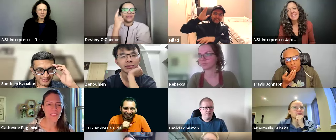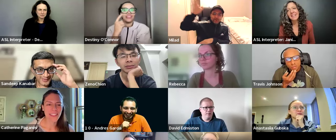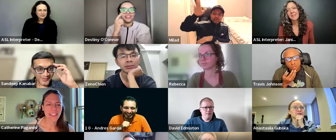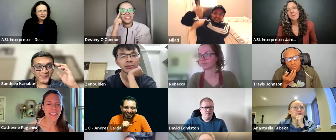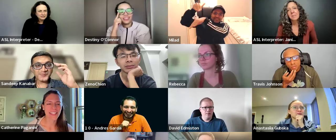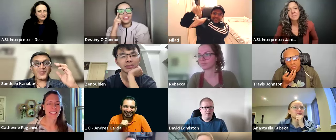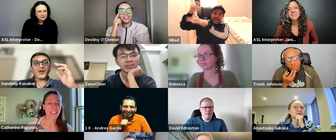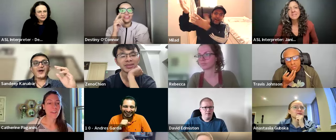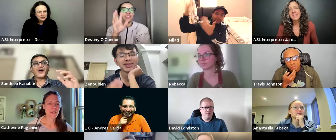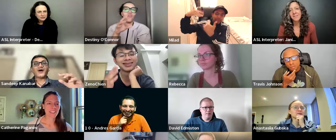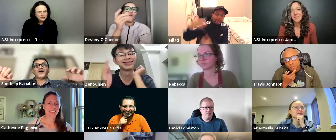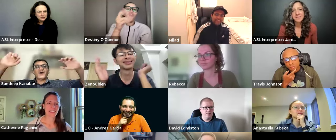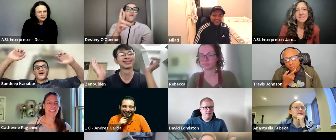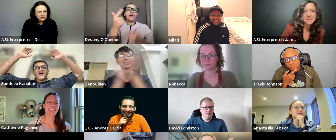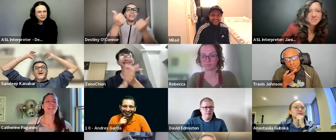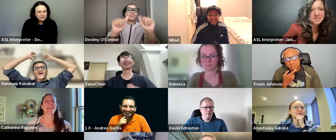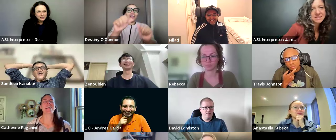for Sandeep. This is